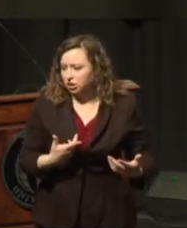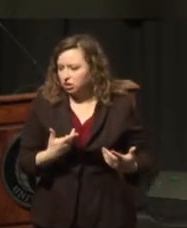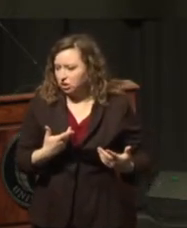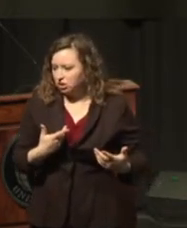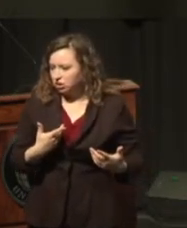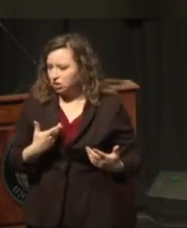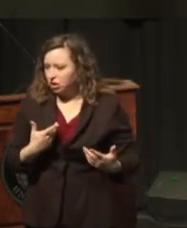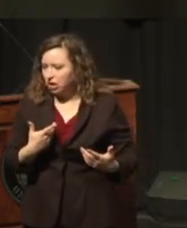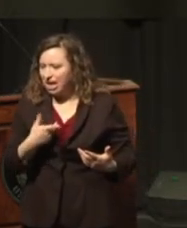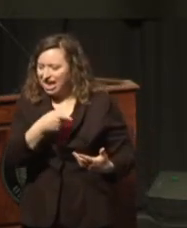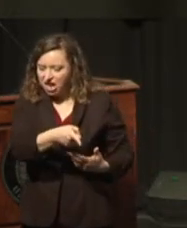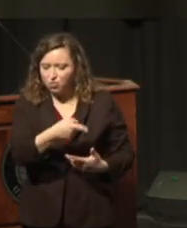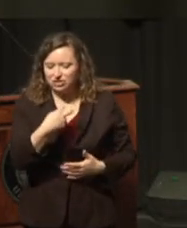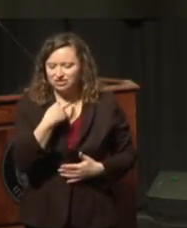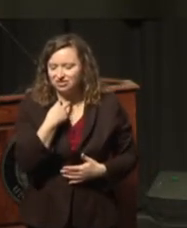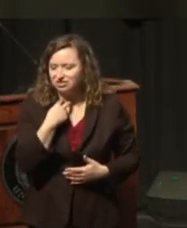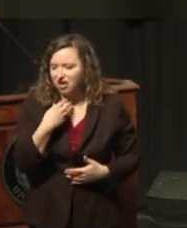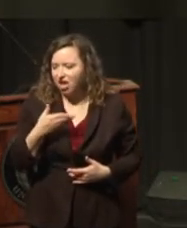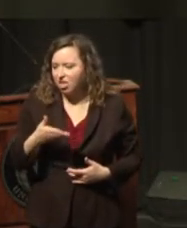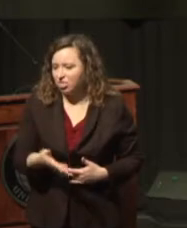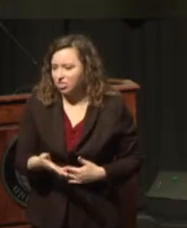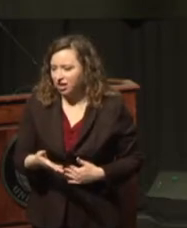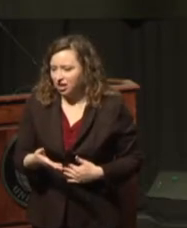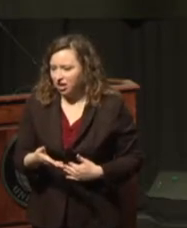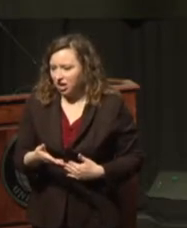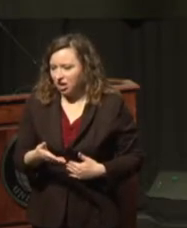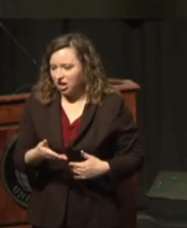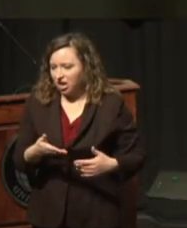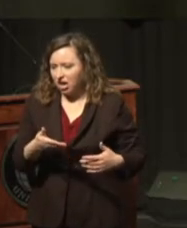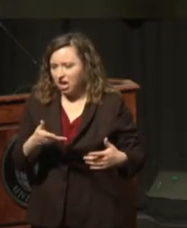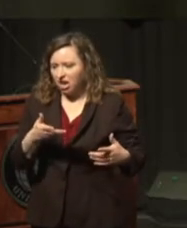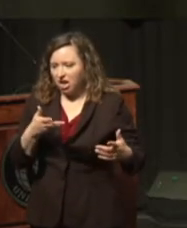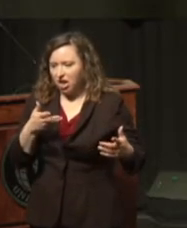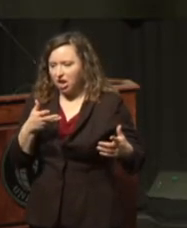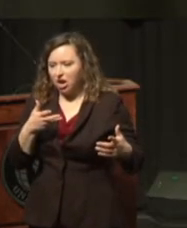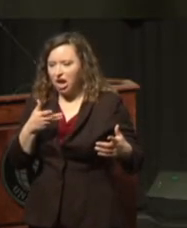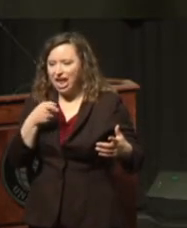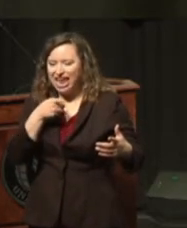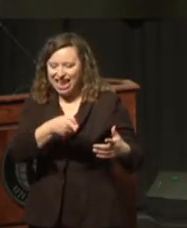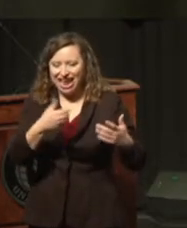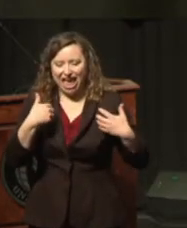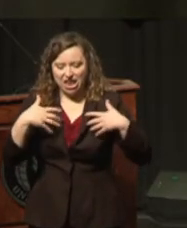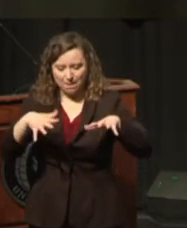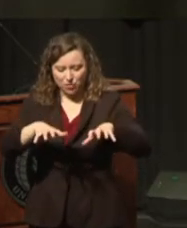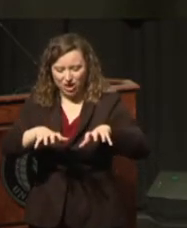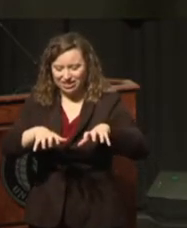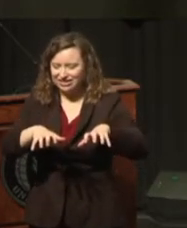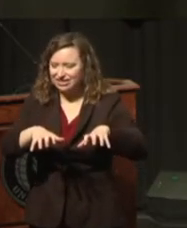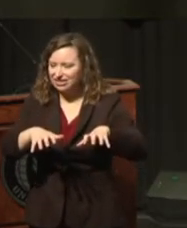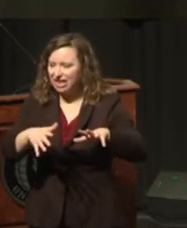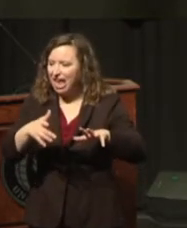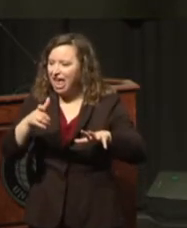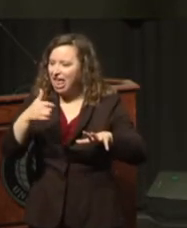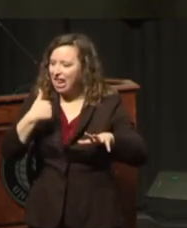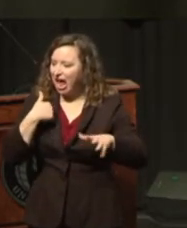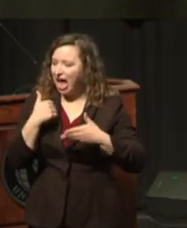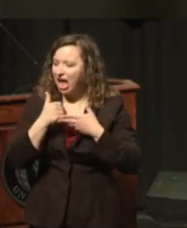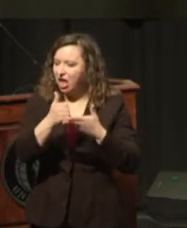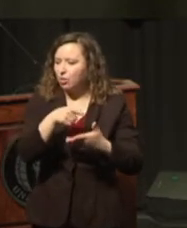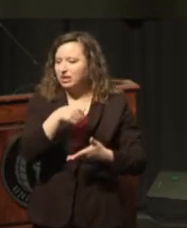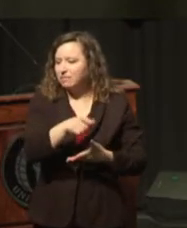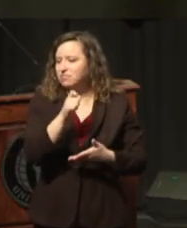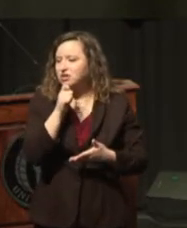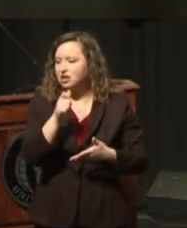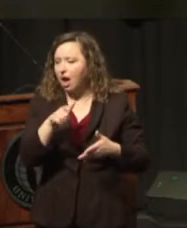through to somebody and stopped his paralysis from paralyzing him. So you use what